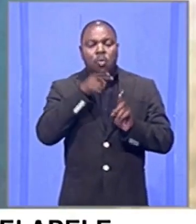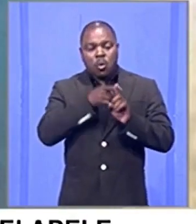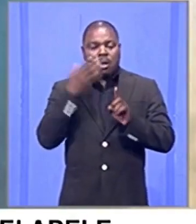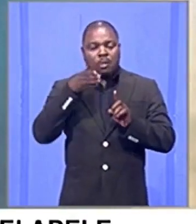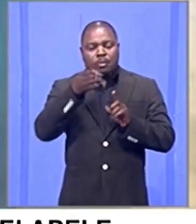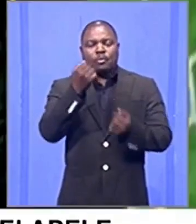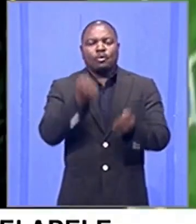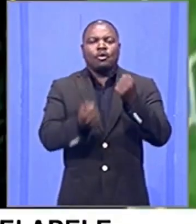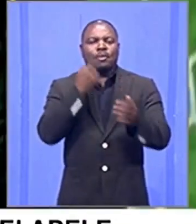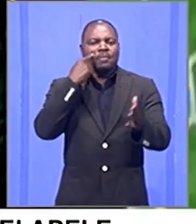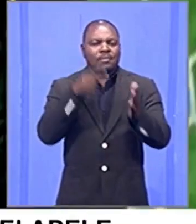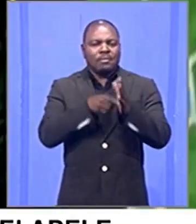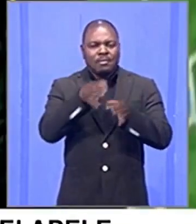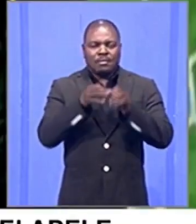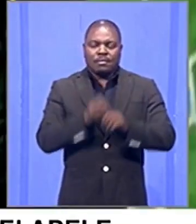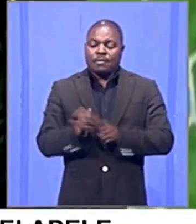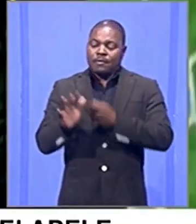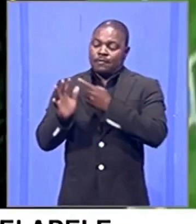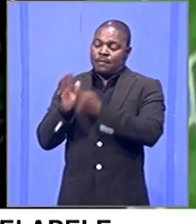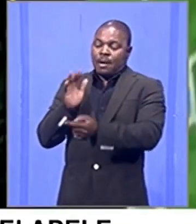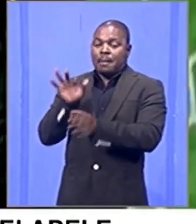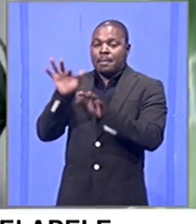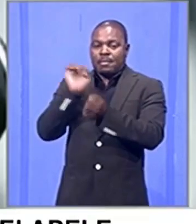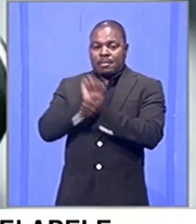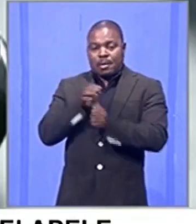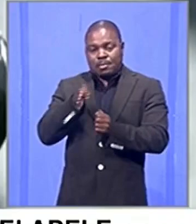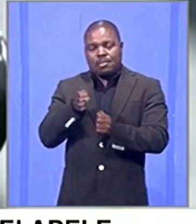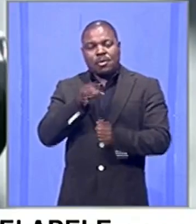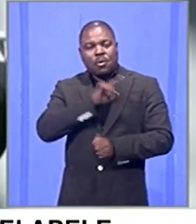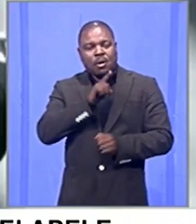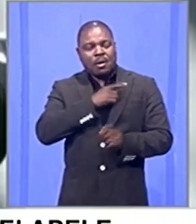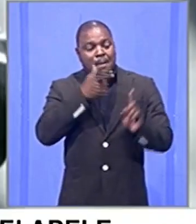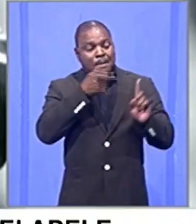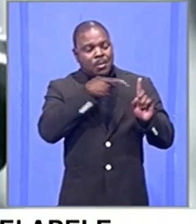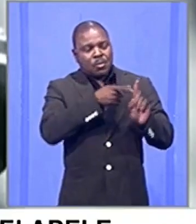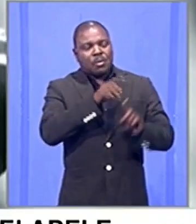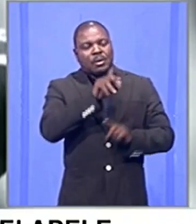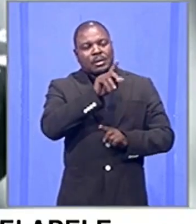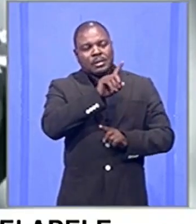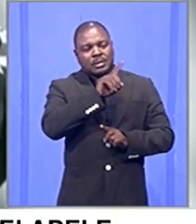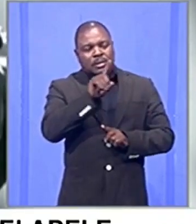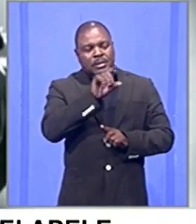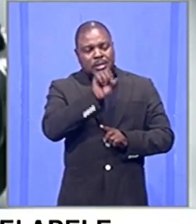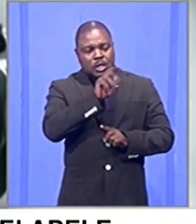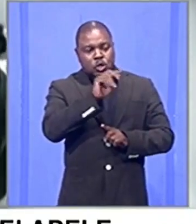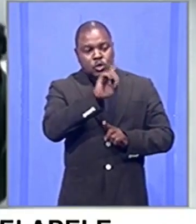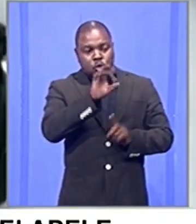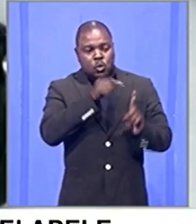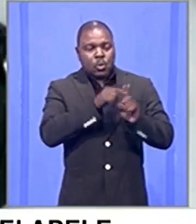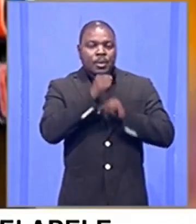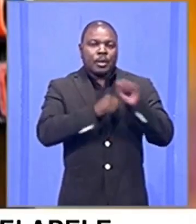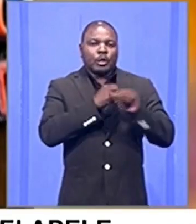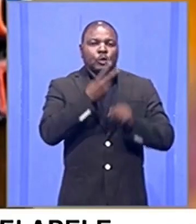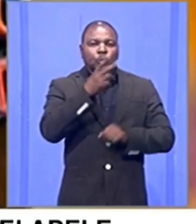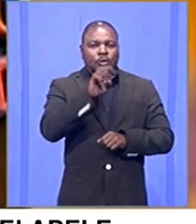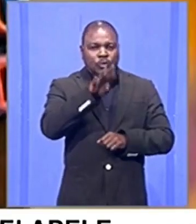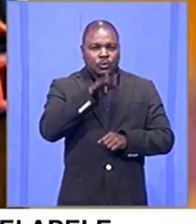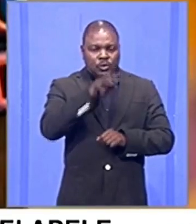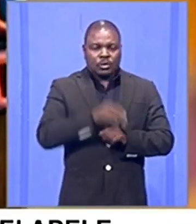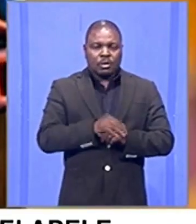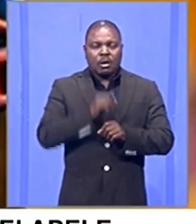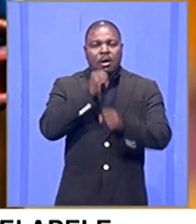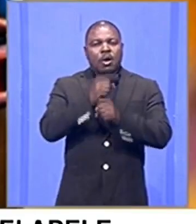bopaki. Ke bana ba 5 ba qoswang ka ho bolaya Senzomeiwa ka 2014. Motlatsa moahlodi wa